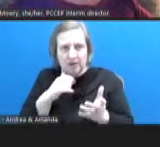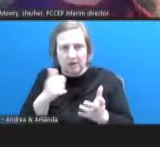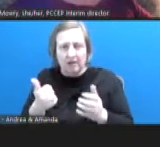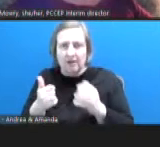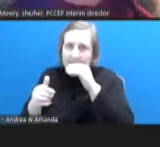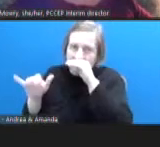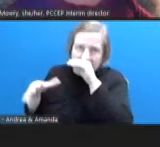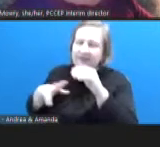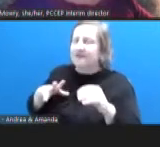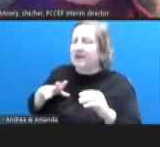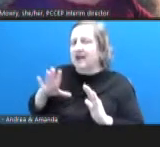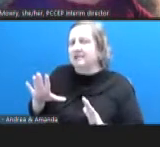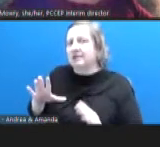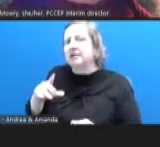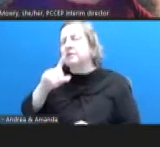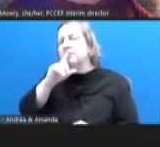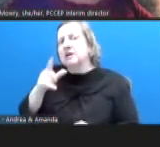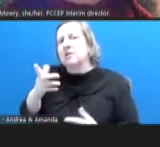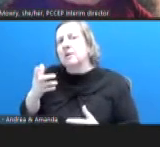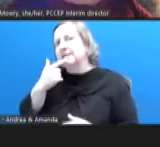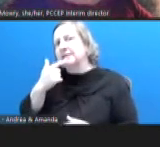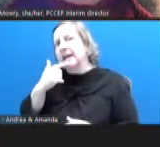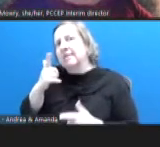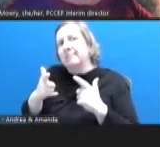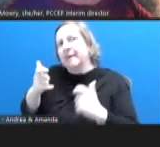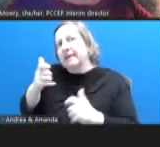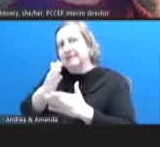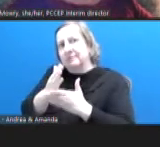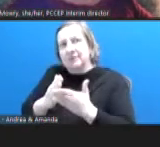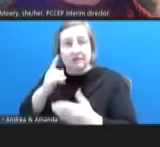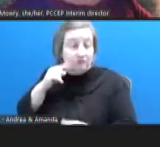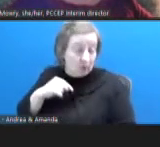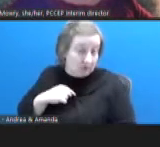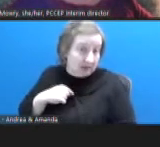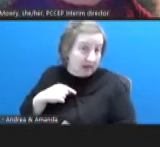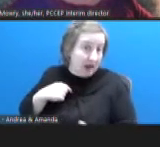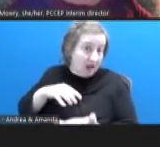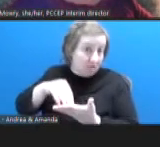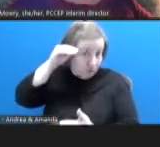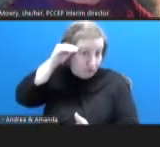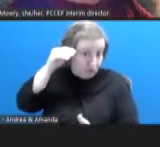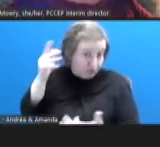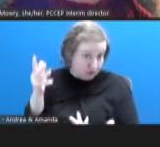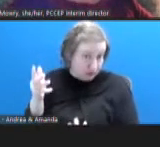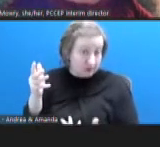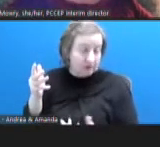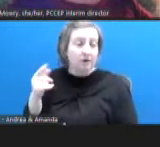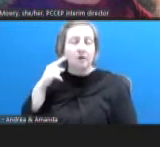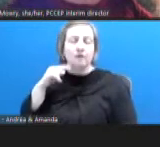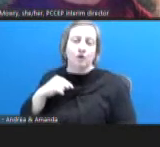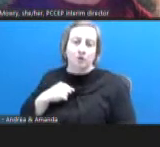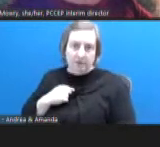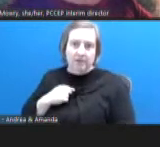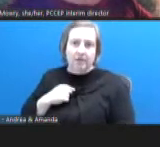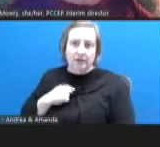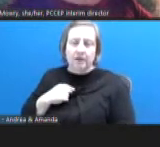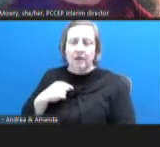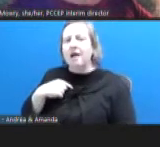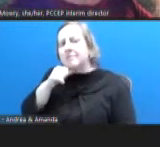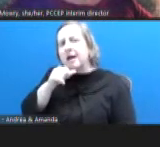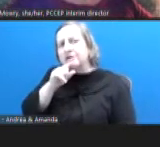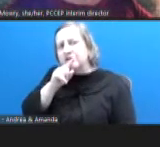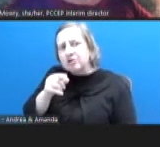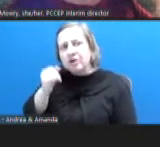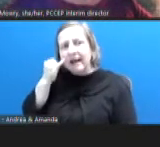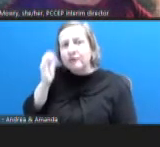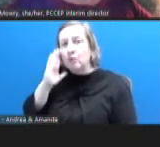it's fine. And what I will say too, the biggest piece there for me that I learned was that, well, for me, I'm not sure if you